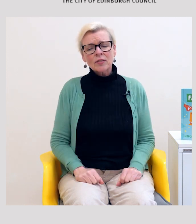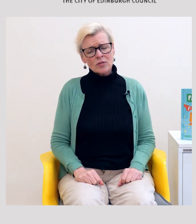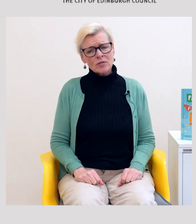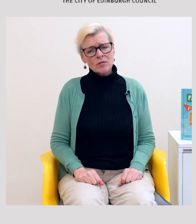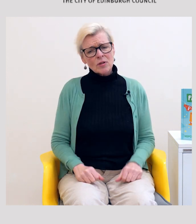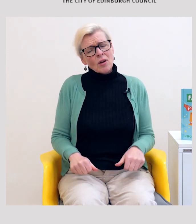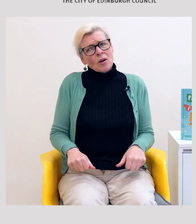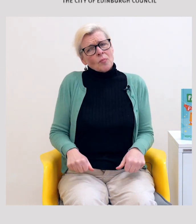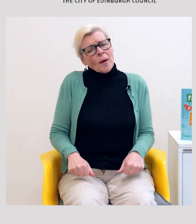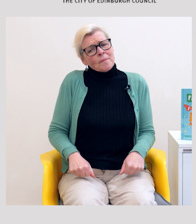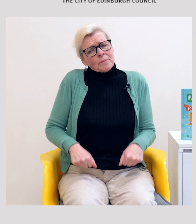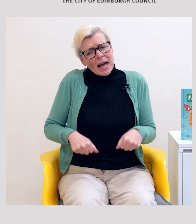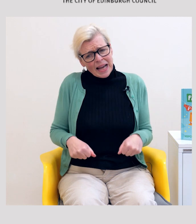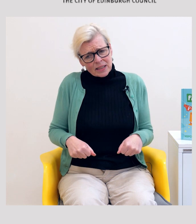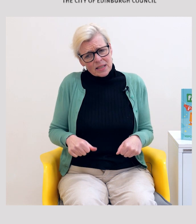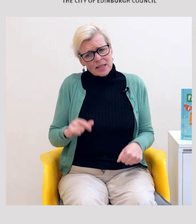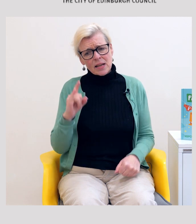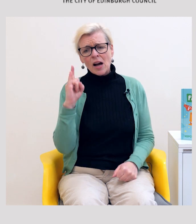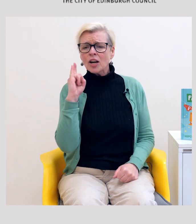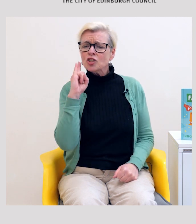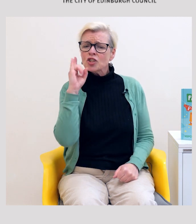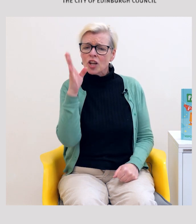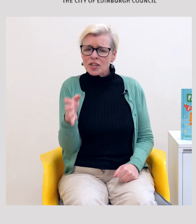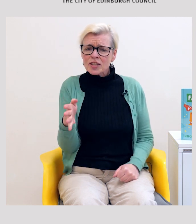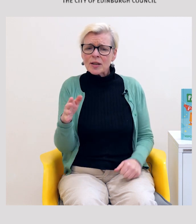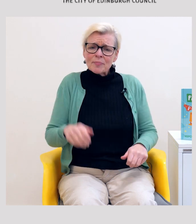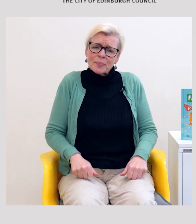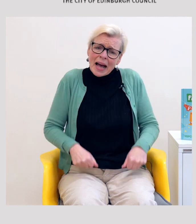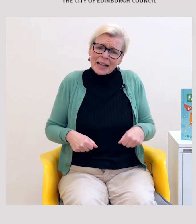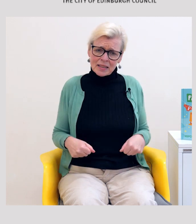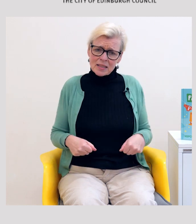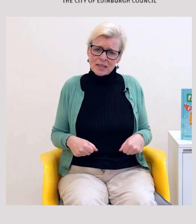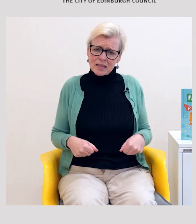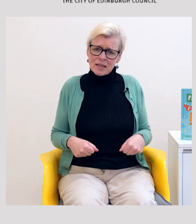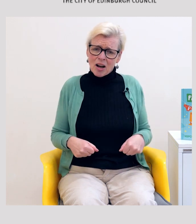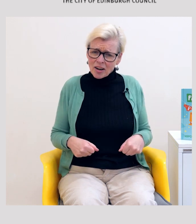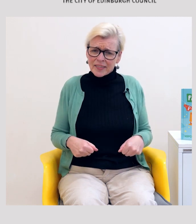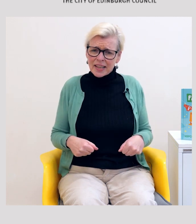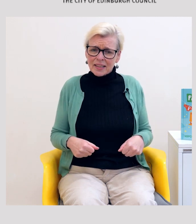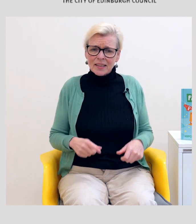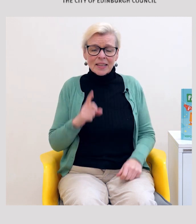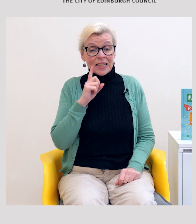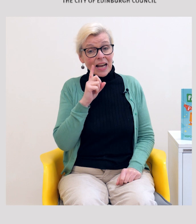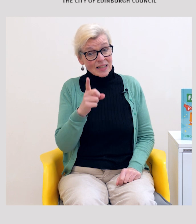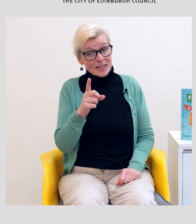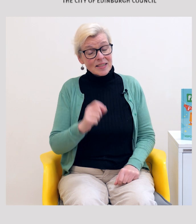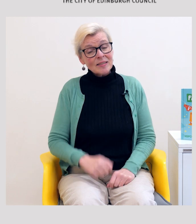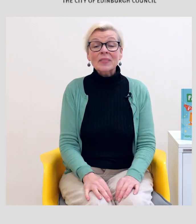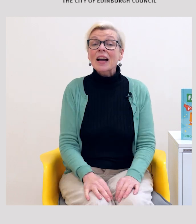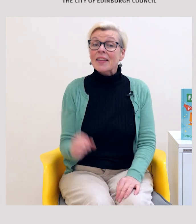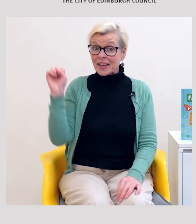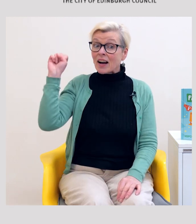Pantosaurus frowns. But pants are just pants, aren't they? He